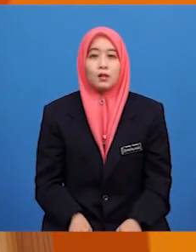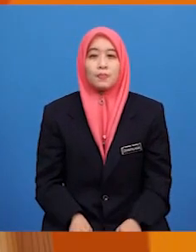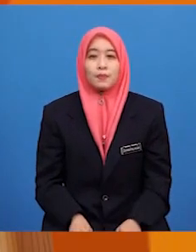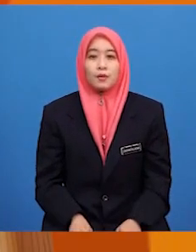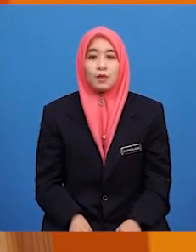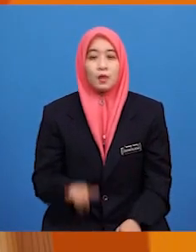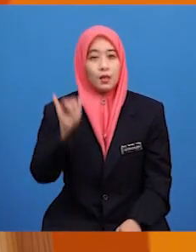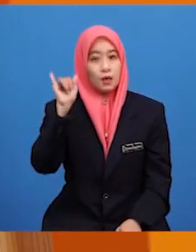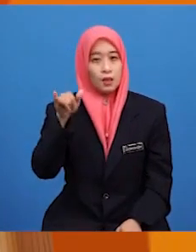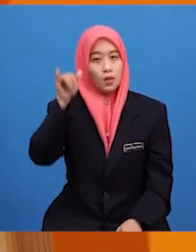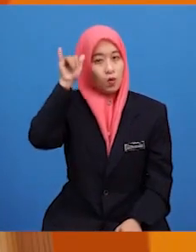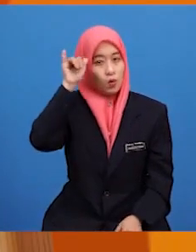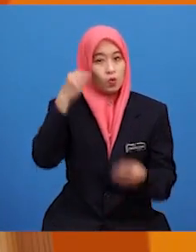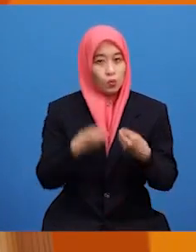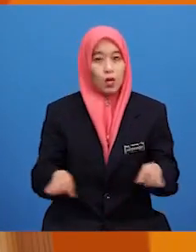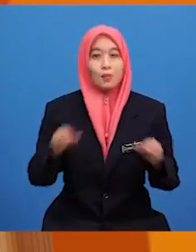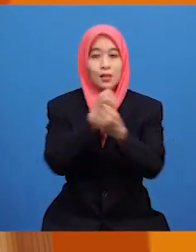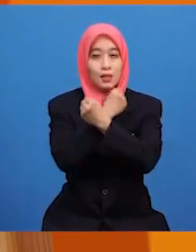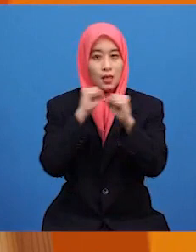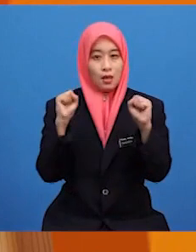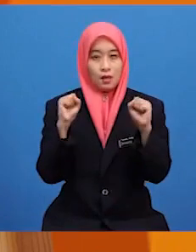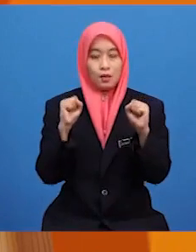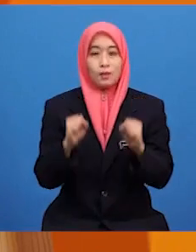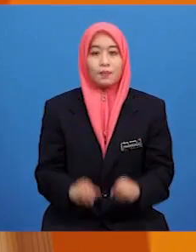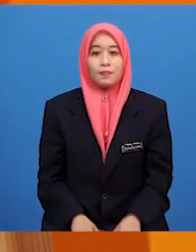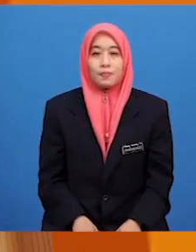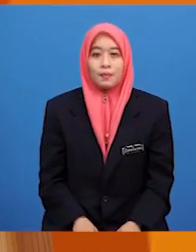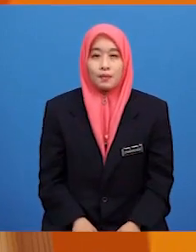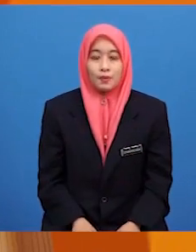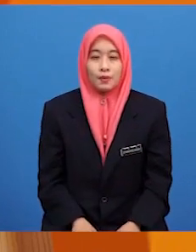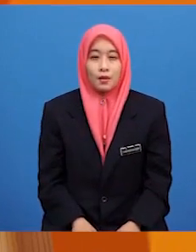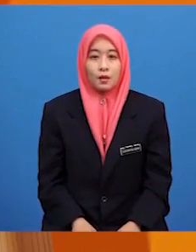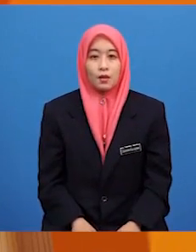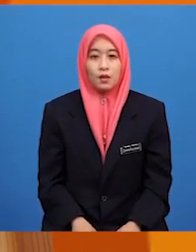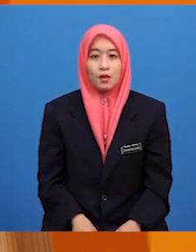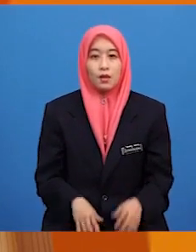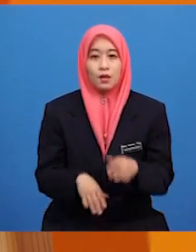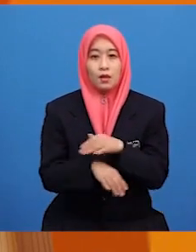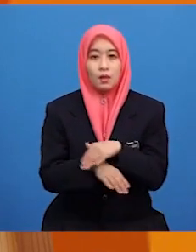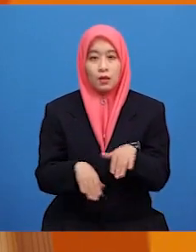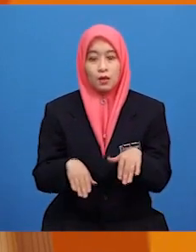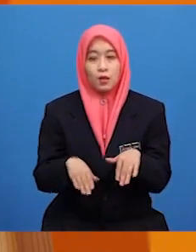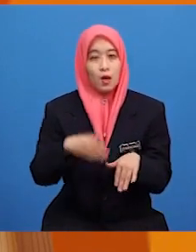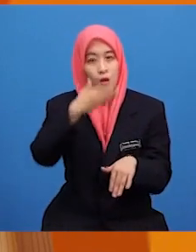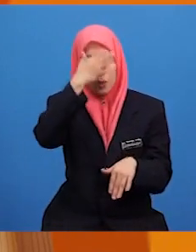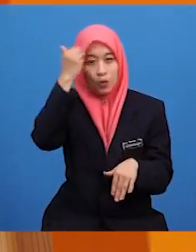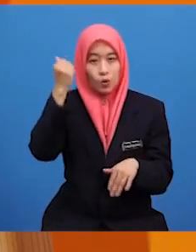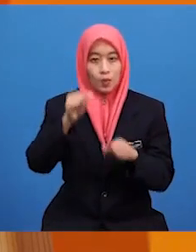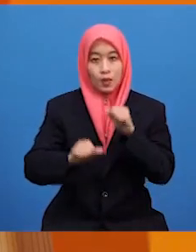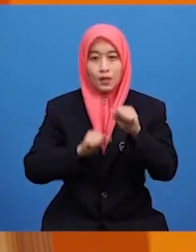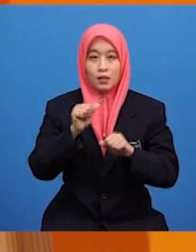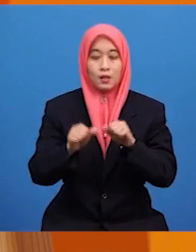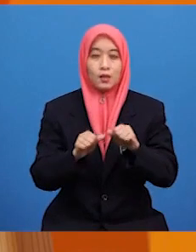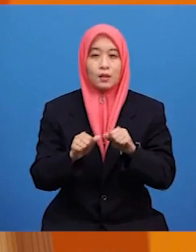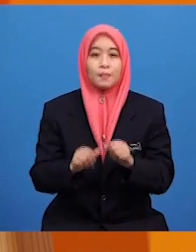Yes, and Yolo is ready. Do not forget your actions. Well, if you forget the actions, just dance the way